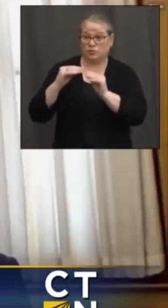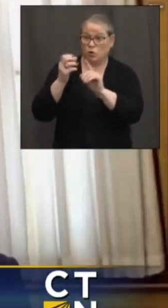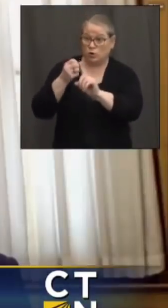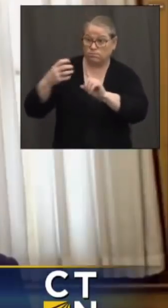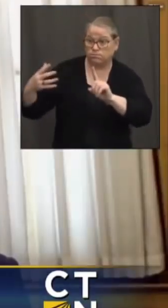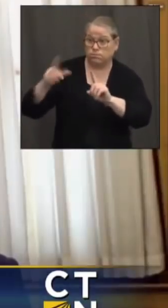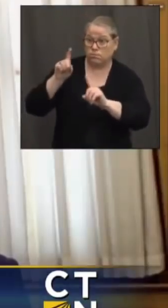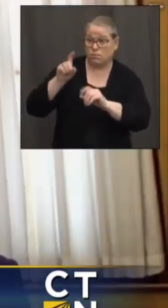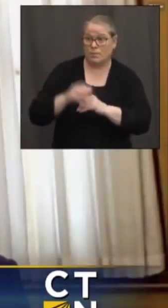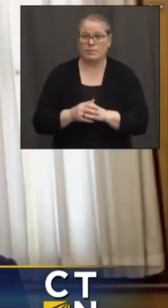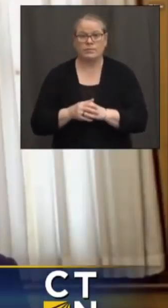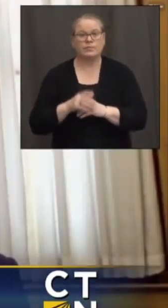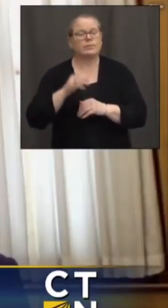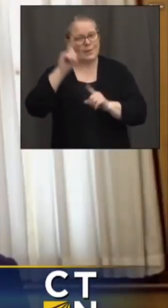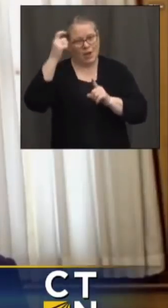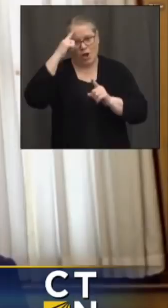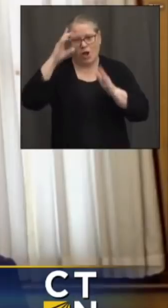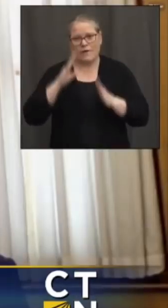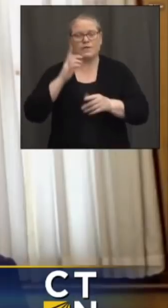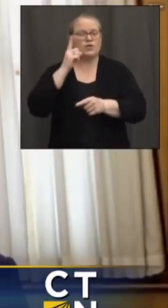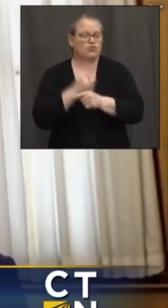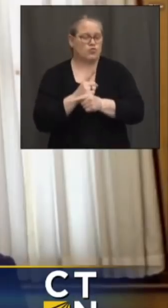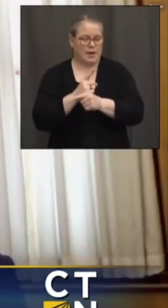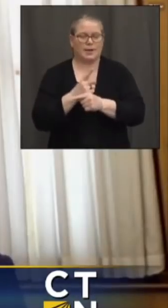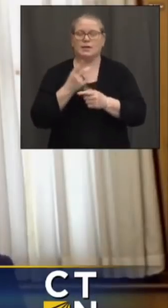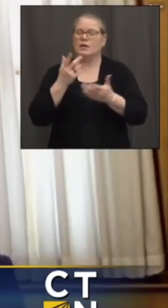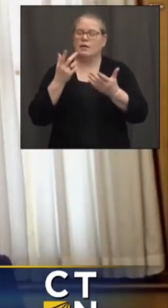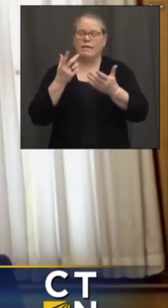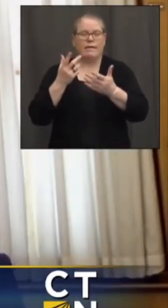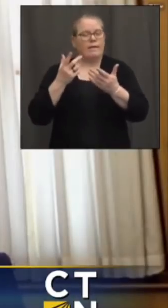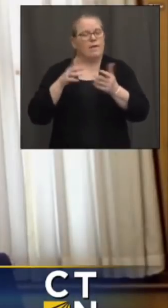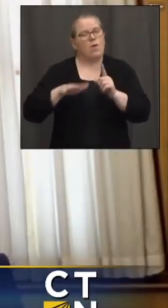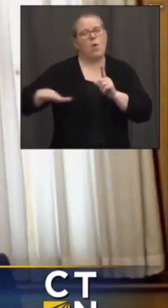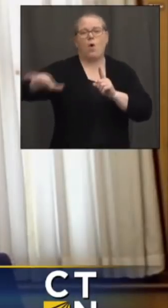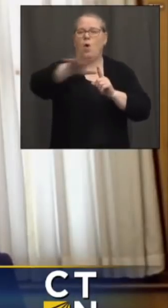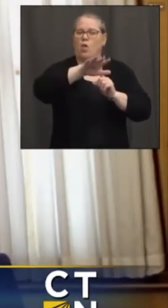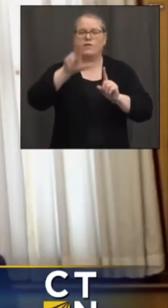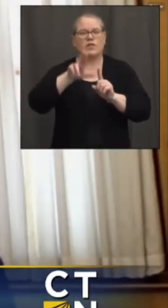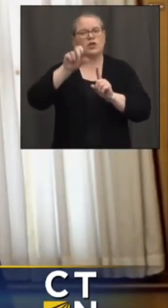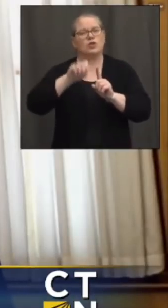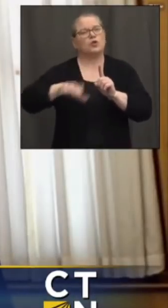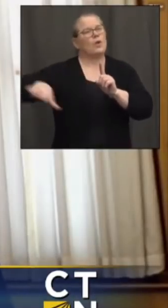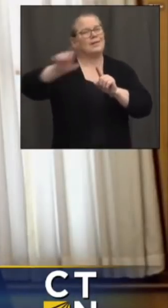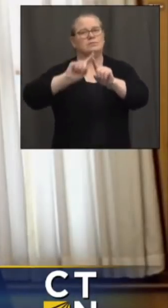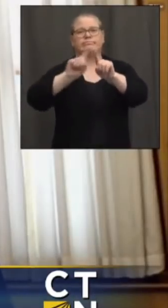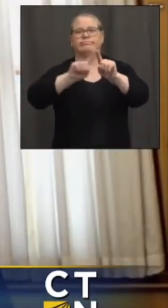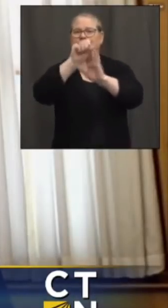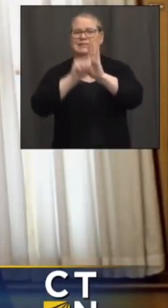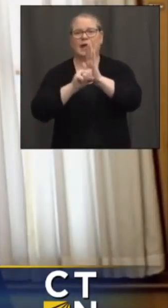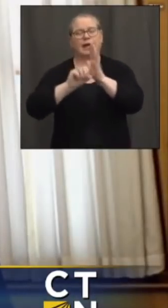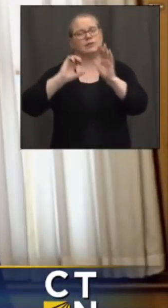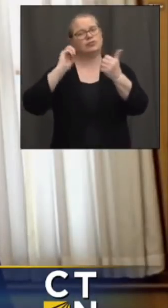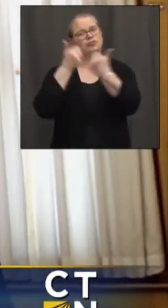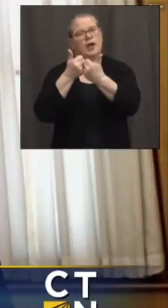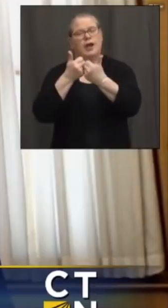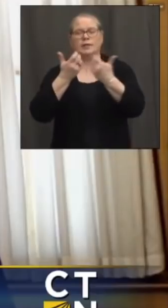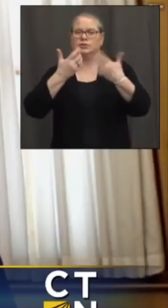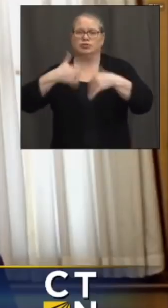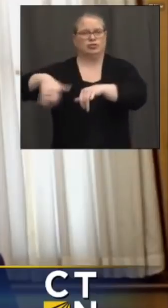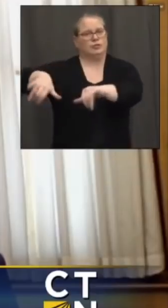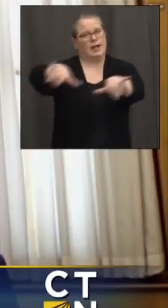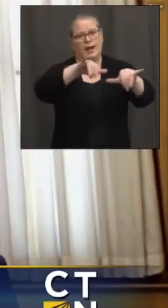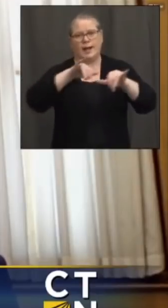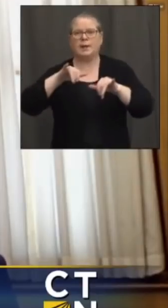Look, every state is struggling with similar challenges, whether they're using VAMs or whether they're using some other system. We're in regular dialogue with